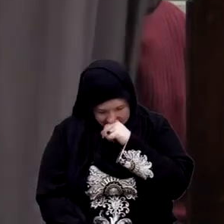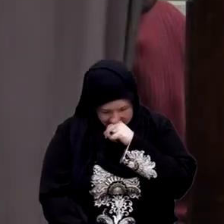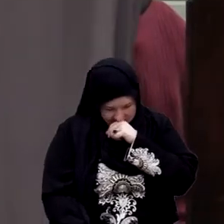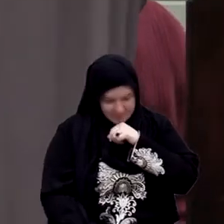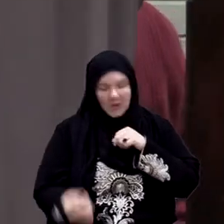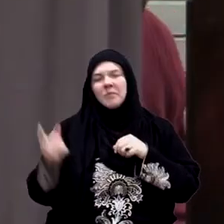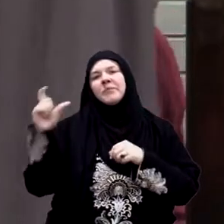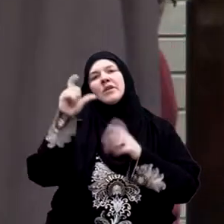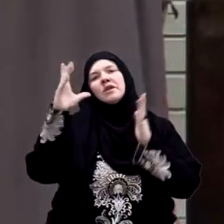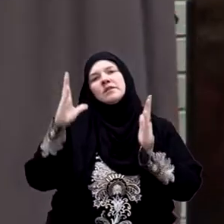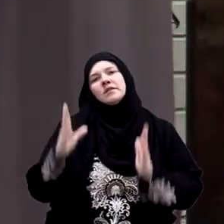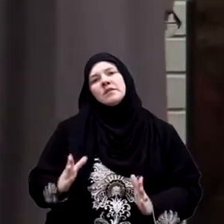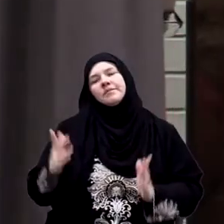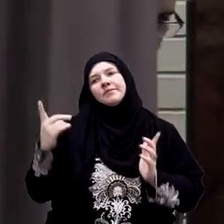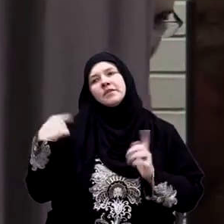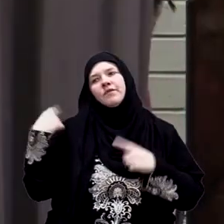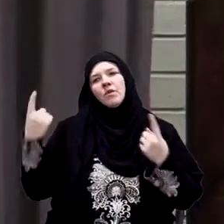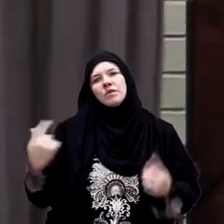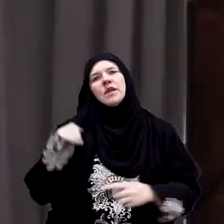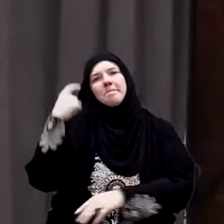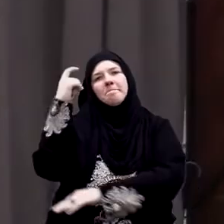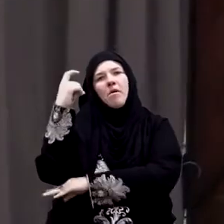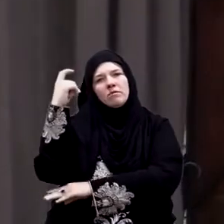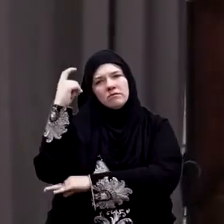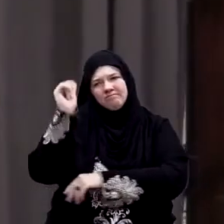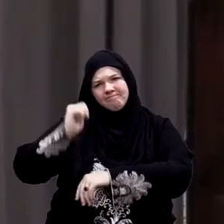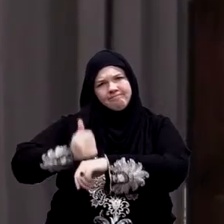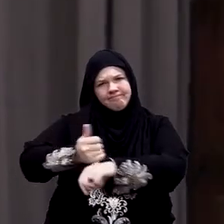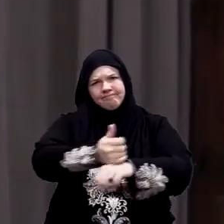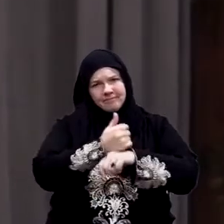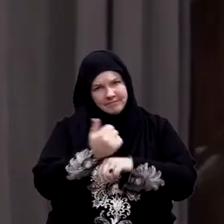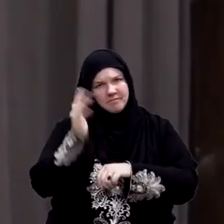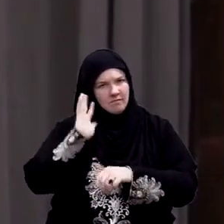Muslims have always had mosques in the past.